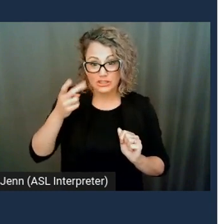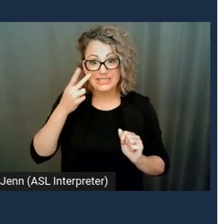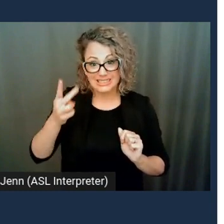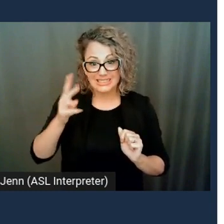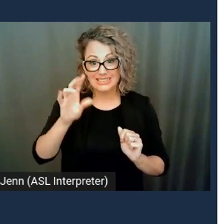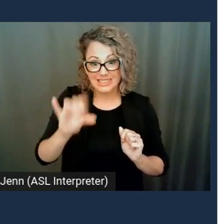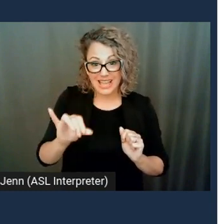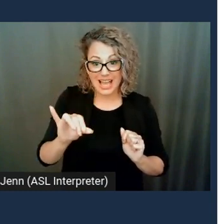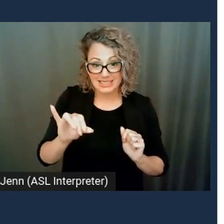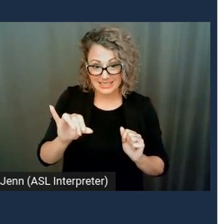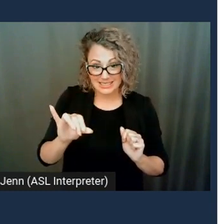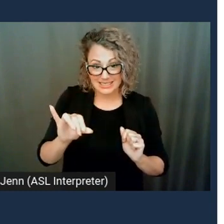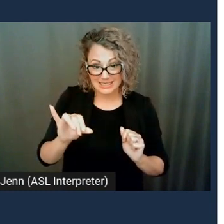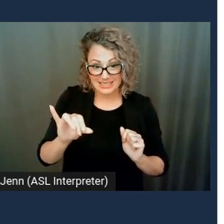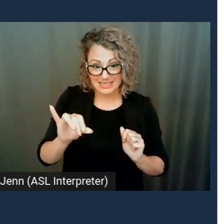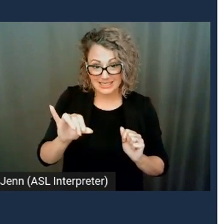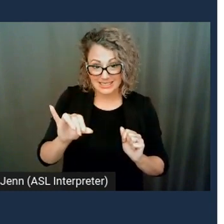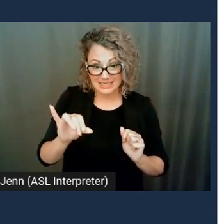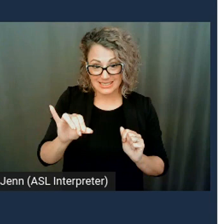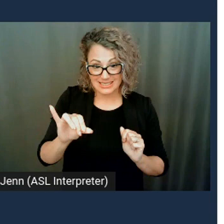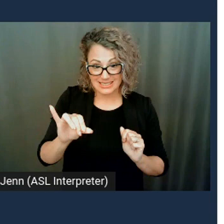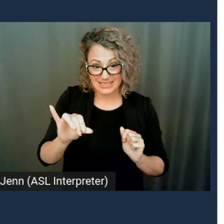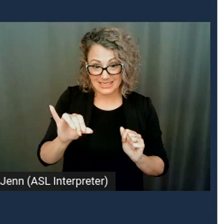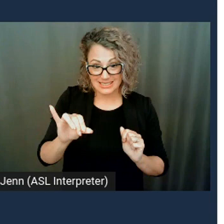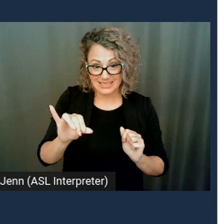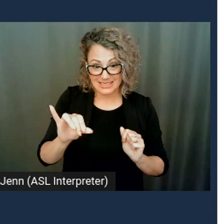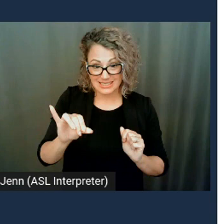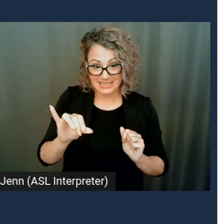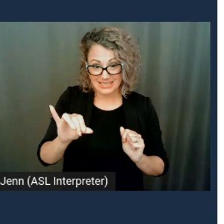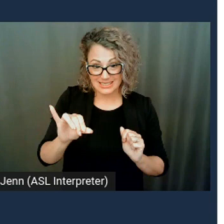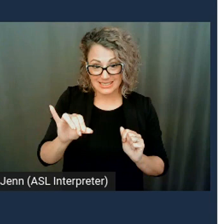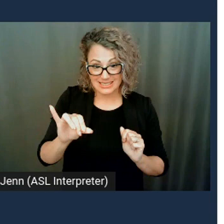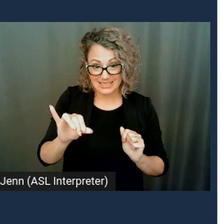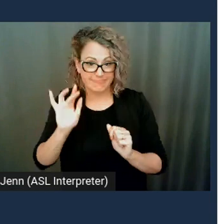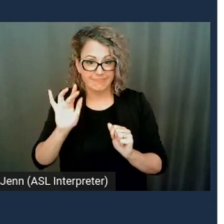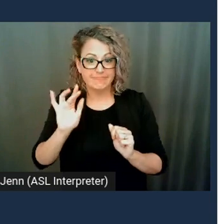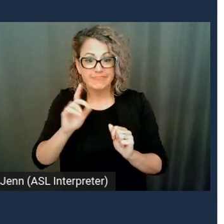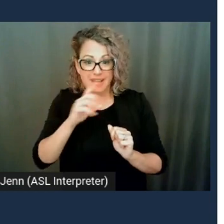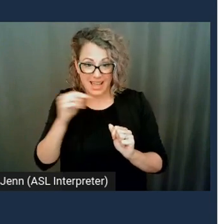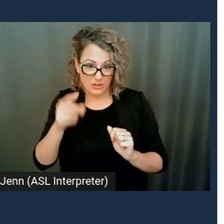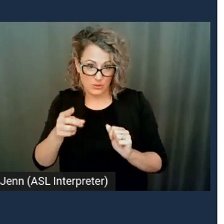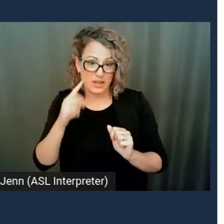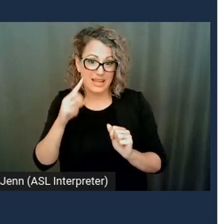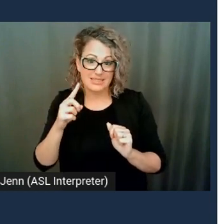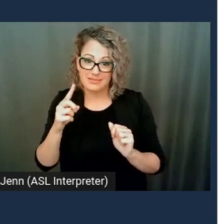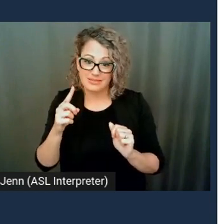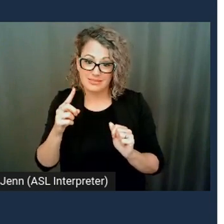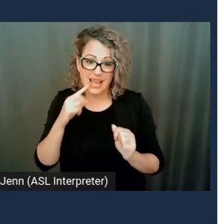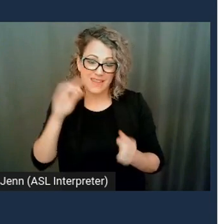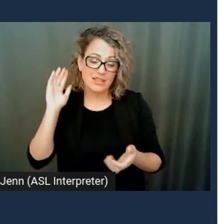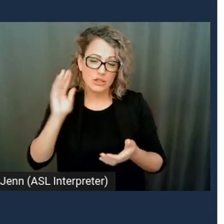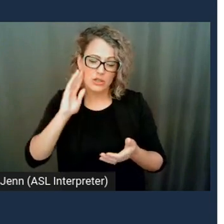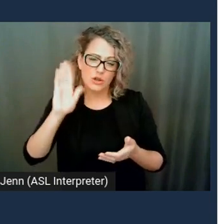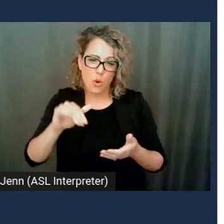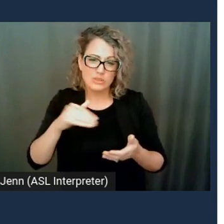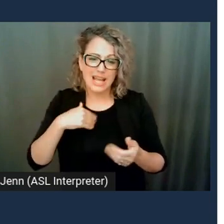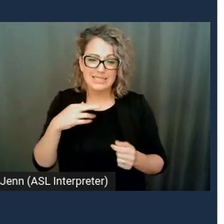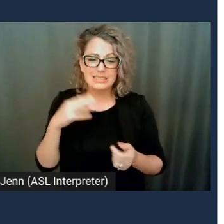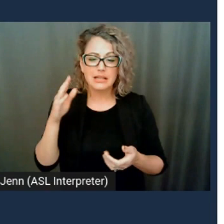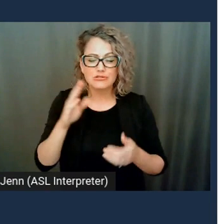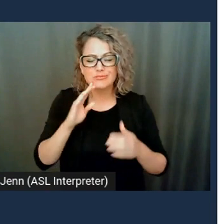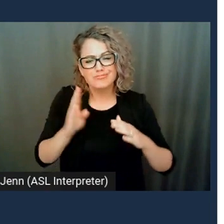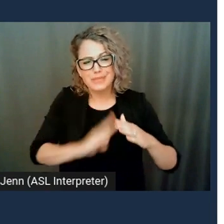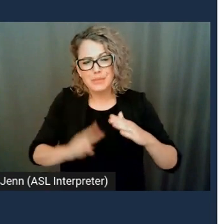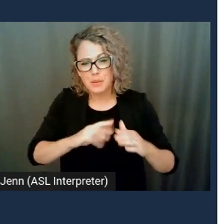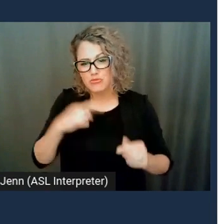button for such a caller. Using this, the agent can take quick actions while taking minimum real estate on the interface. For